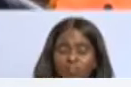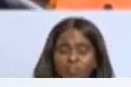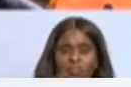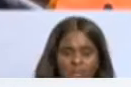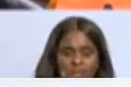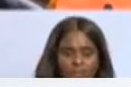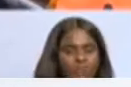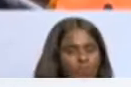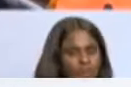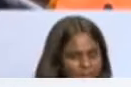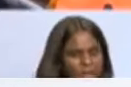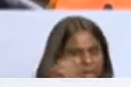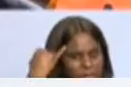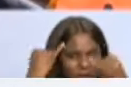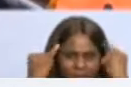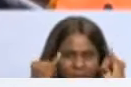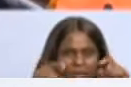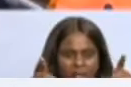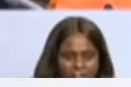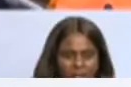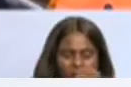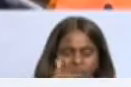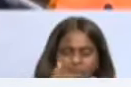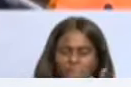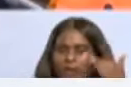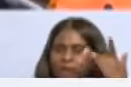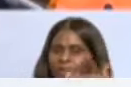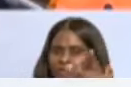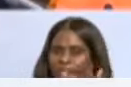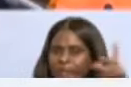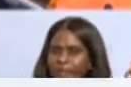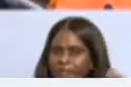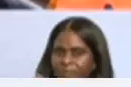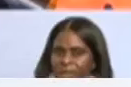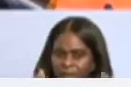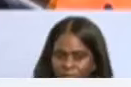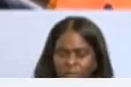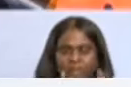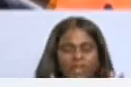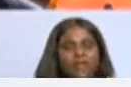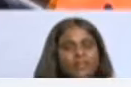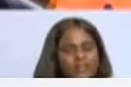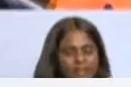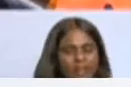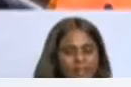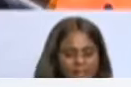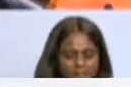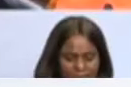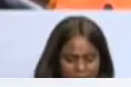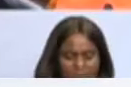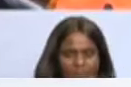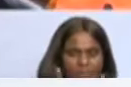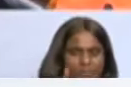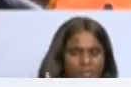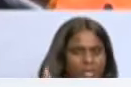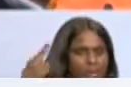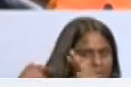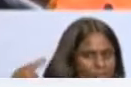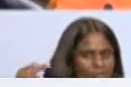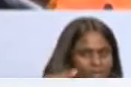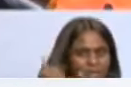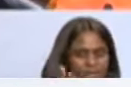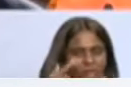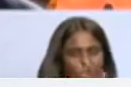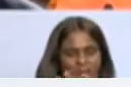innovation, as well as technological transfer and adaptation. We are also revising the legal framework